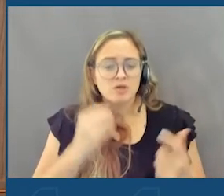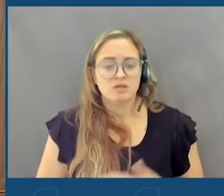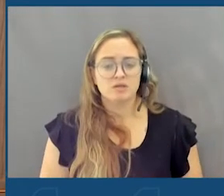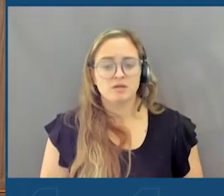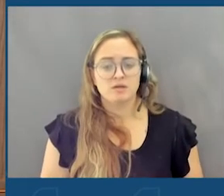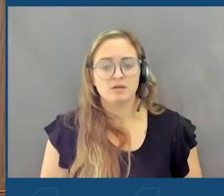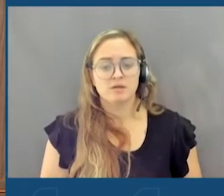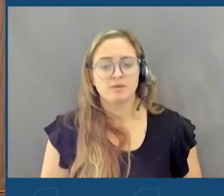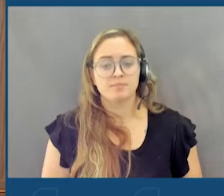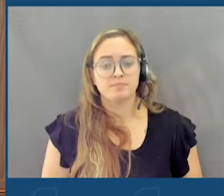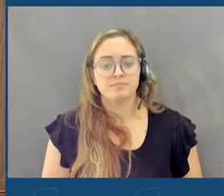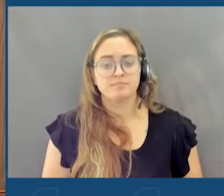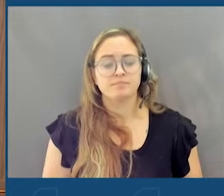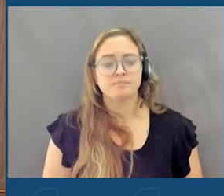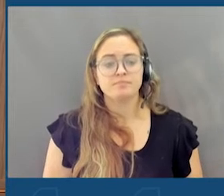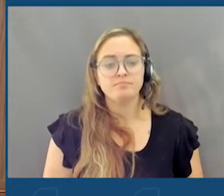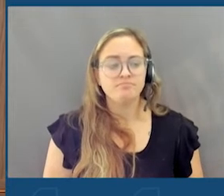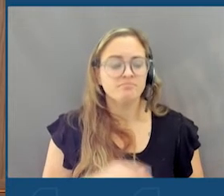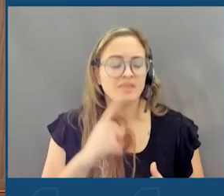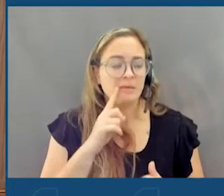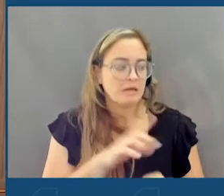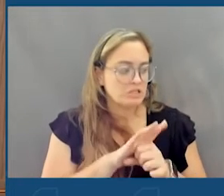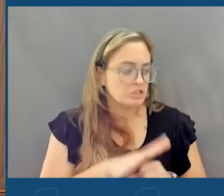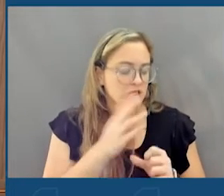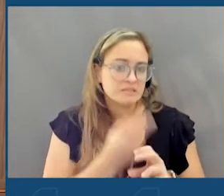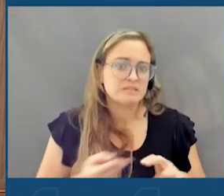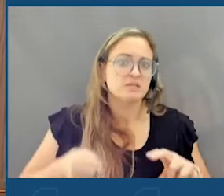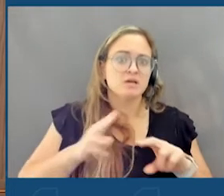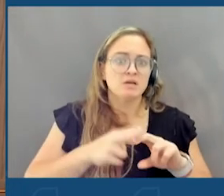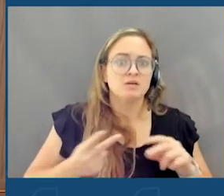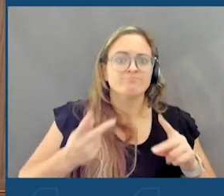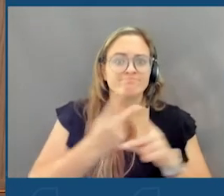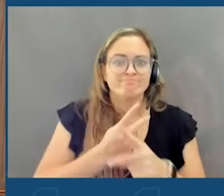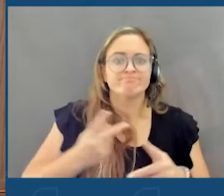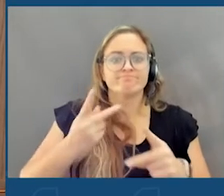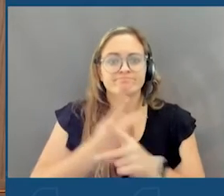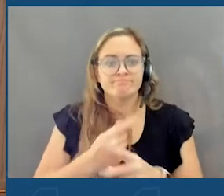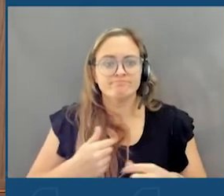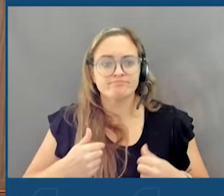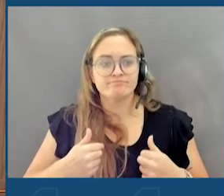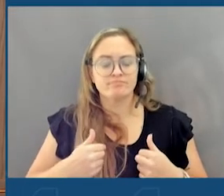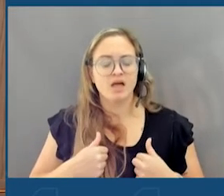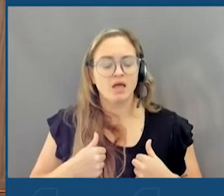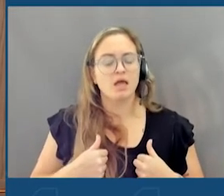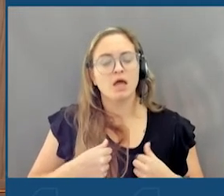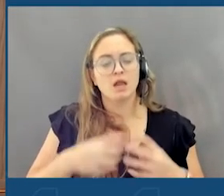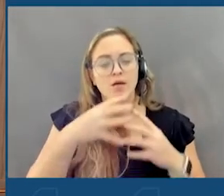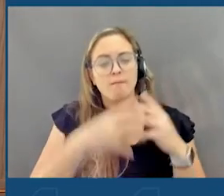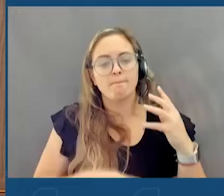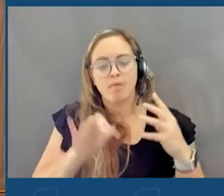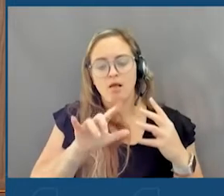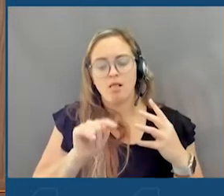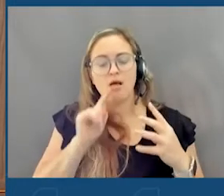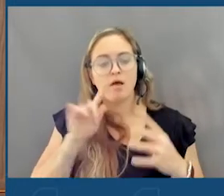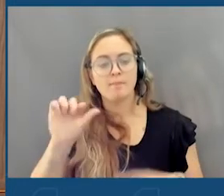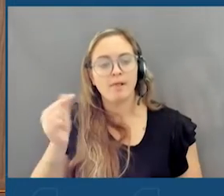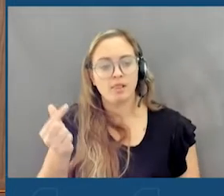was elevated for so long that I got blood clot and my leg